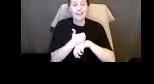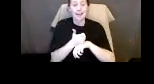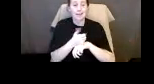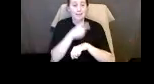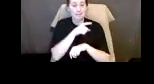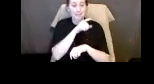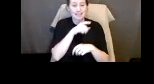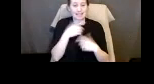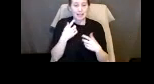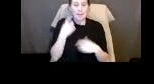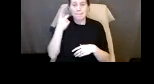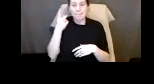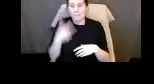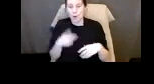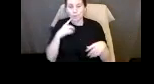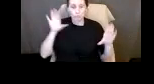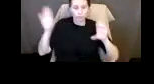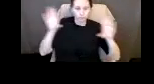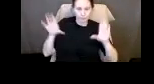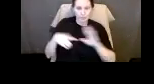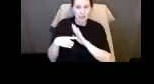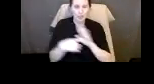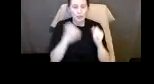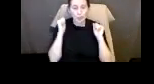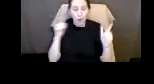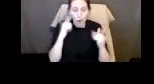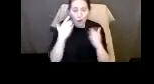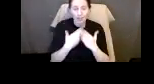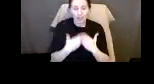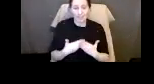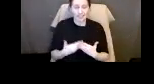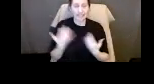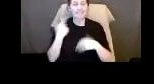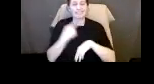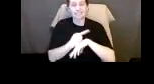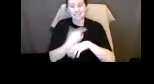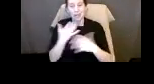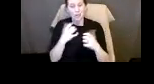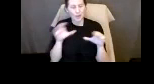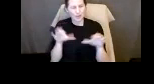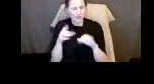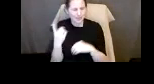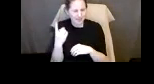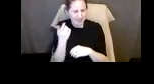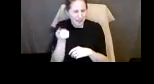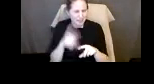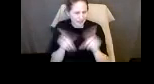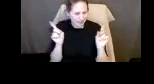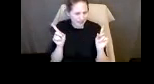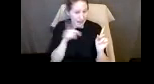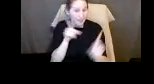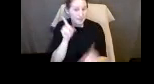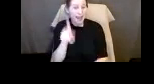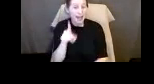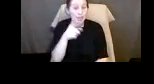of the debate on all sides, and I showed you all the evidence. And today I want to do something a little different. I want to ask